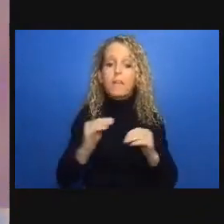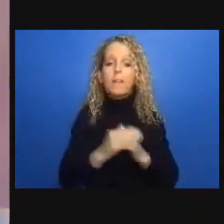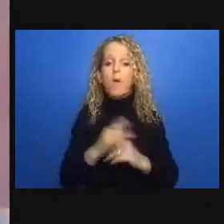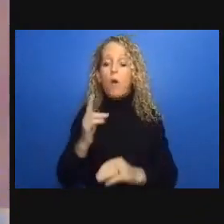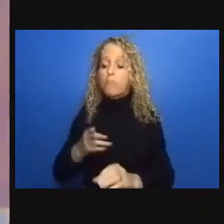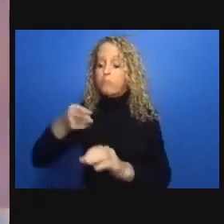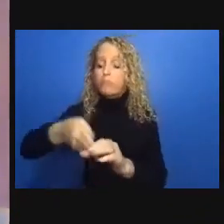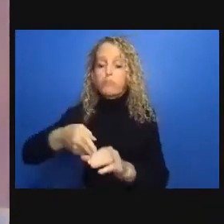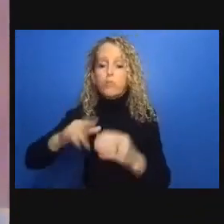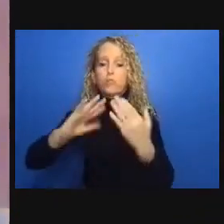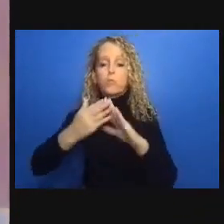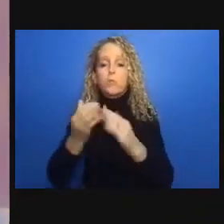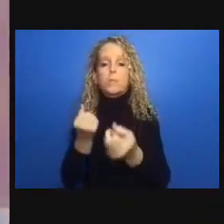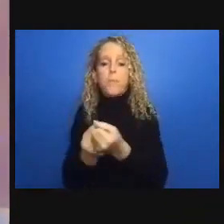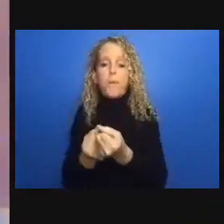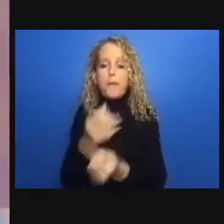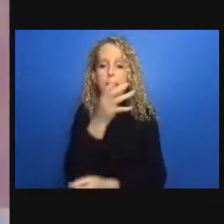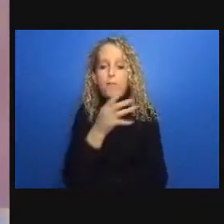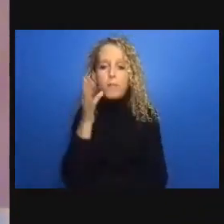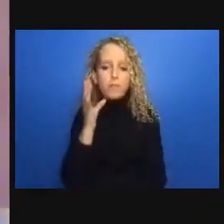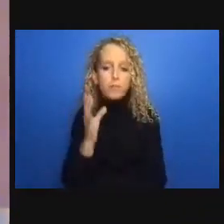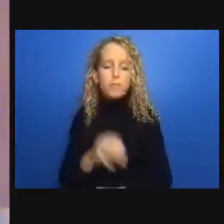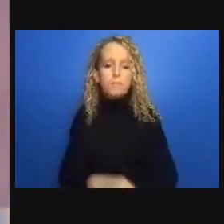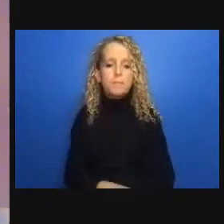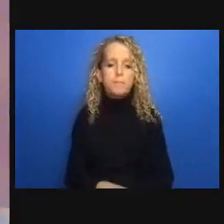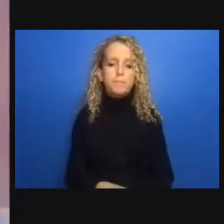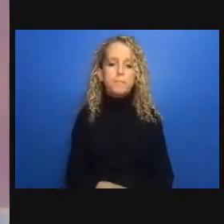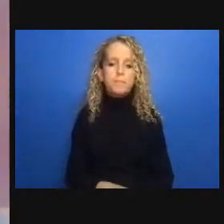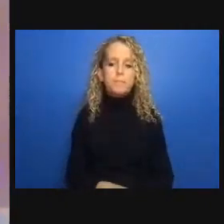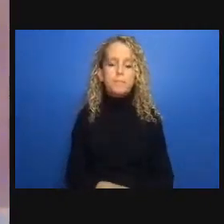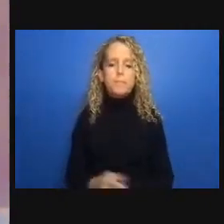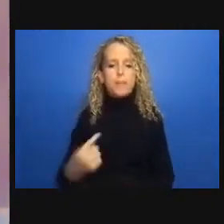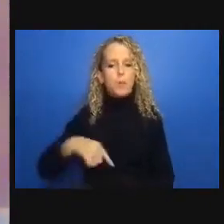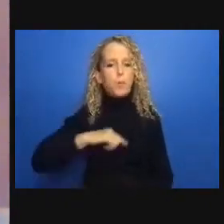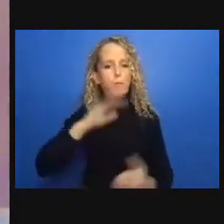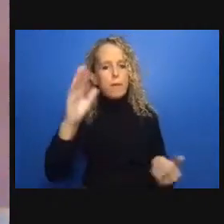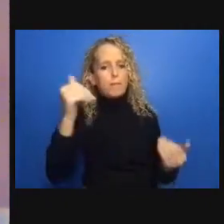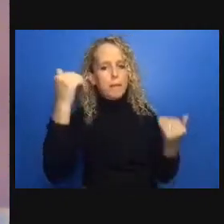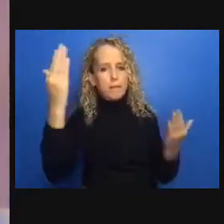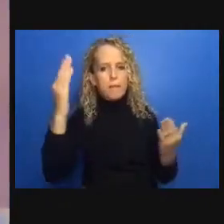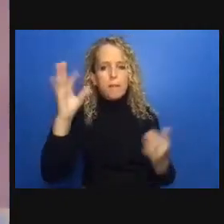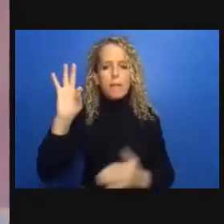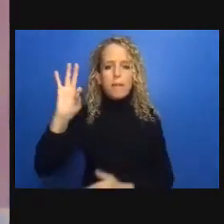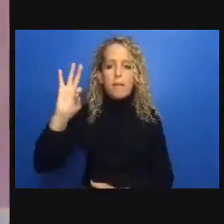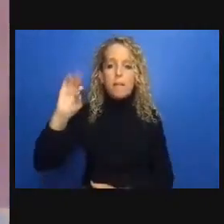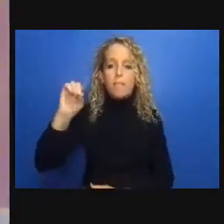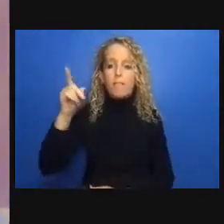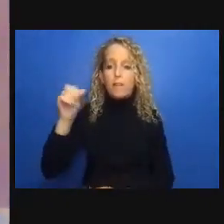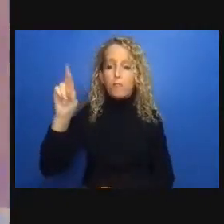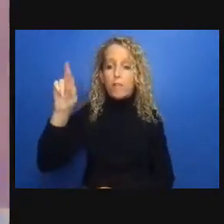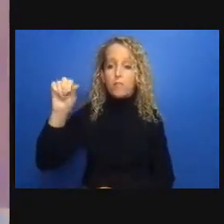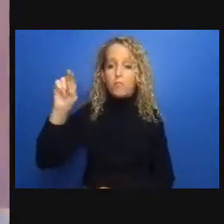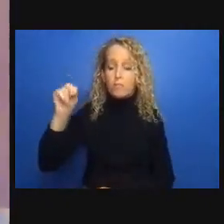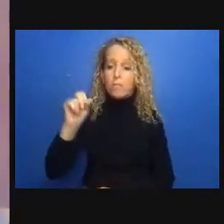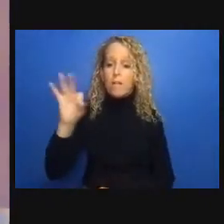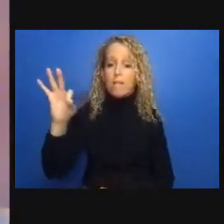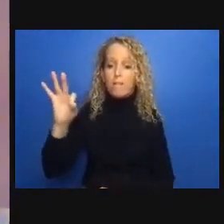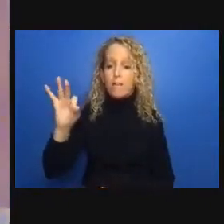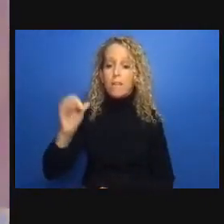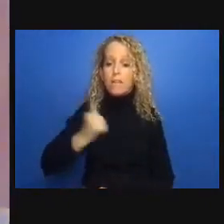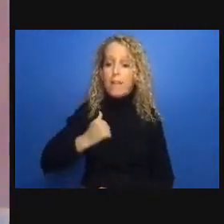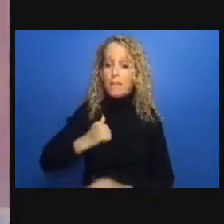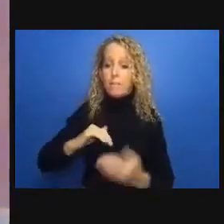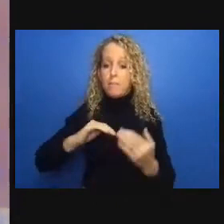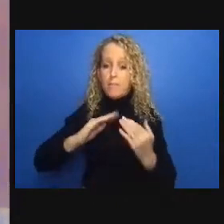community-supported agriculture. We recommend following up on the advice of the Federation of Canadian Municipalities to pay attention to rural